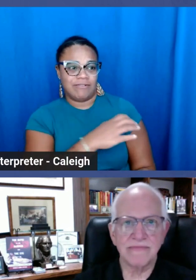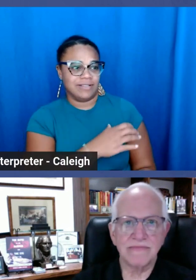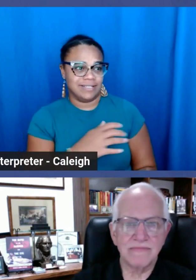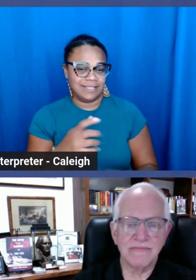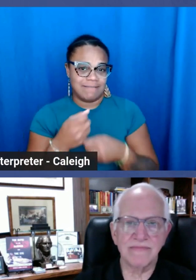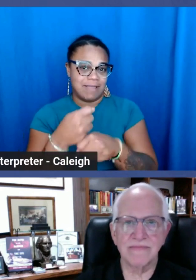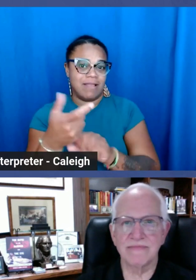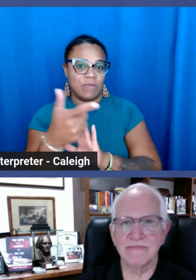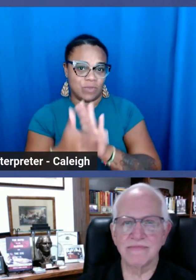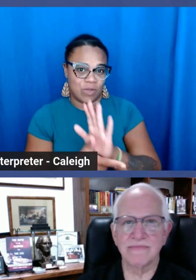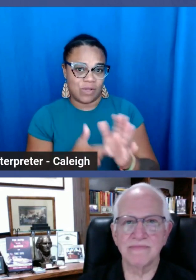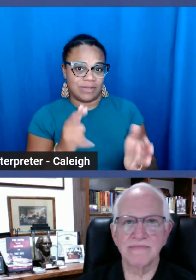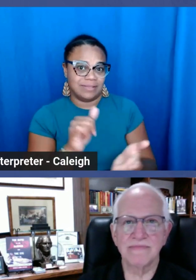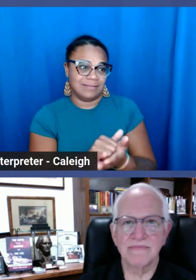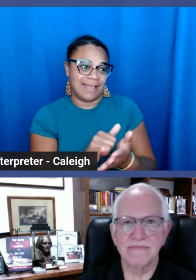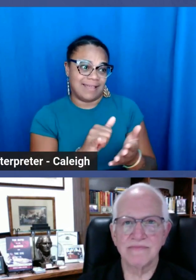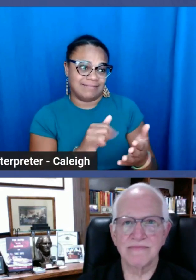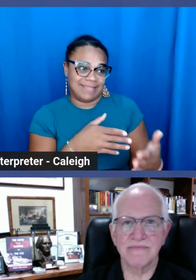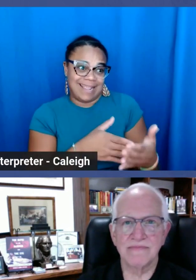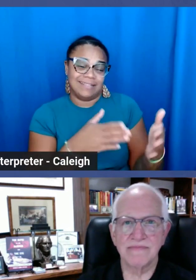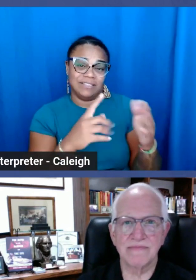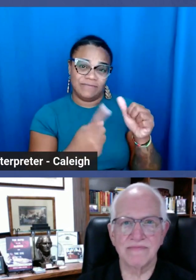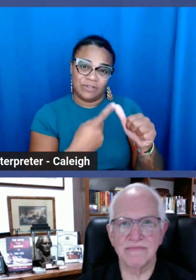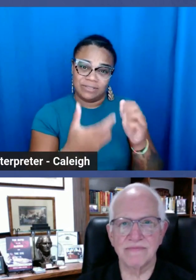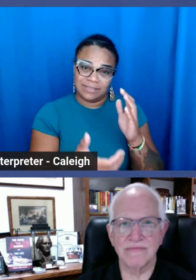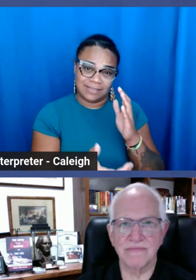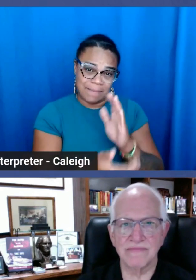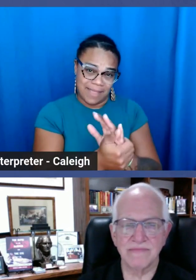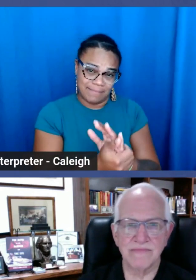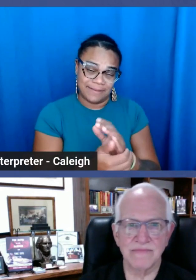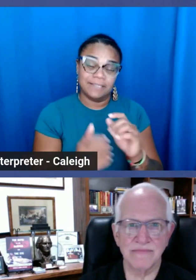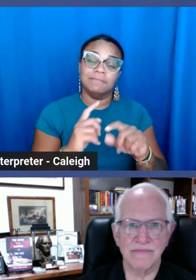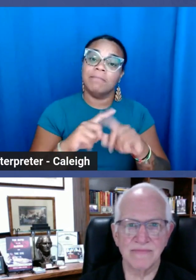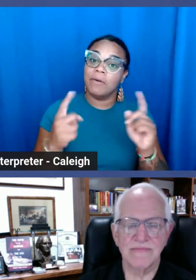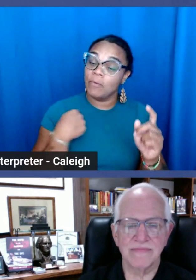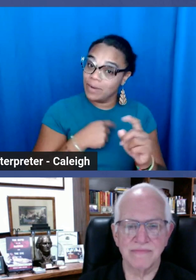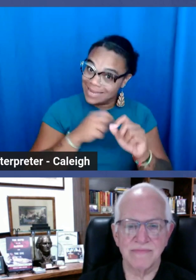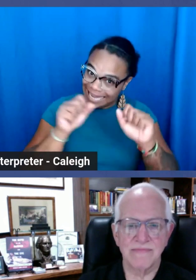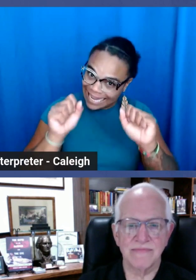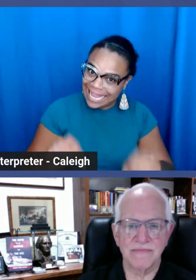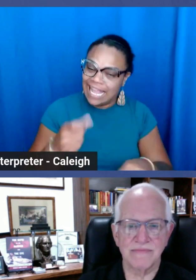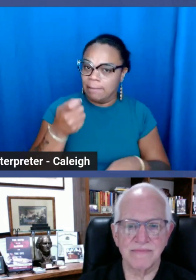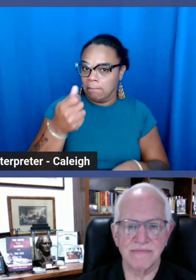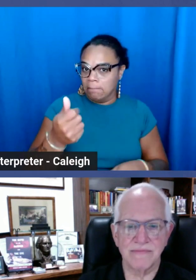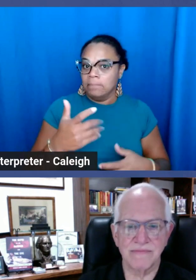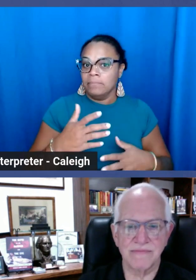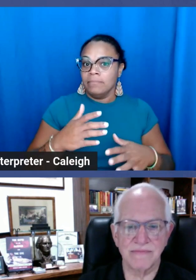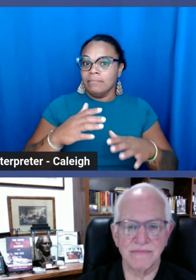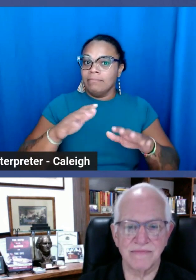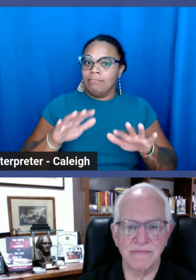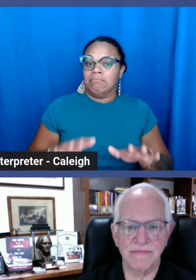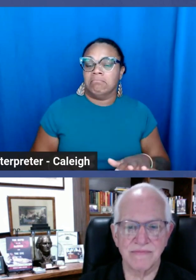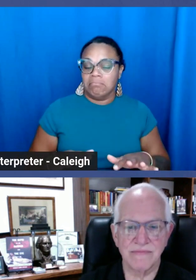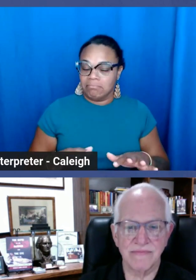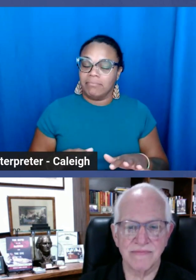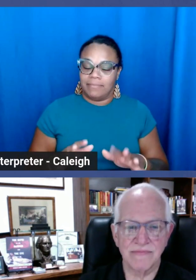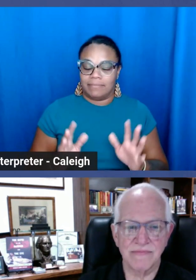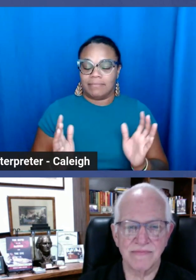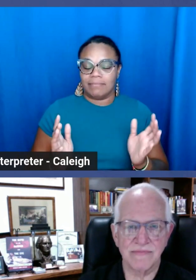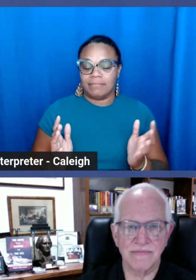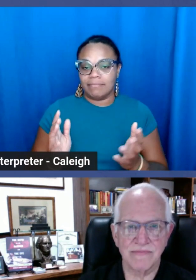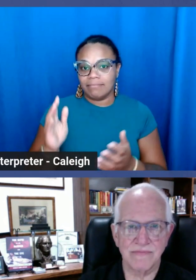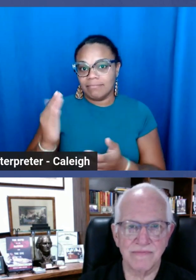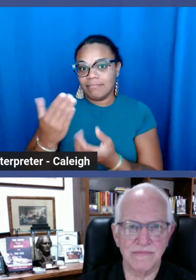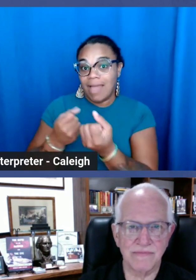Amendment. But we can certainly breathe a sigh of relief to the extent that advocacy groups, harm